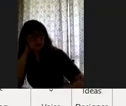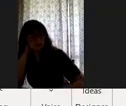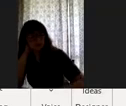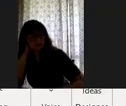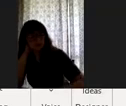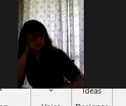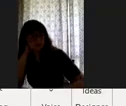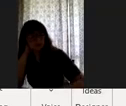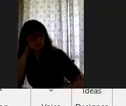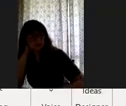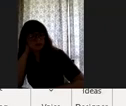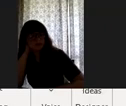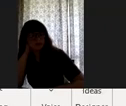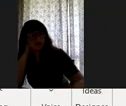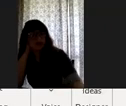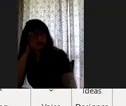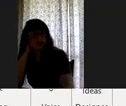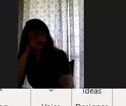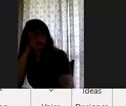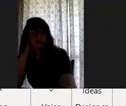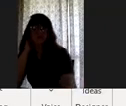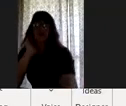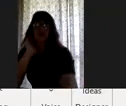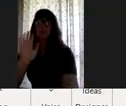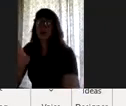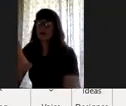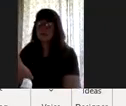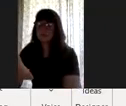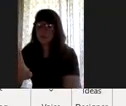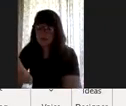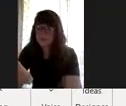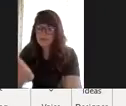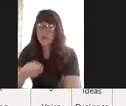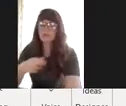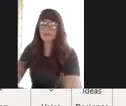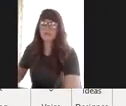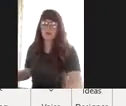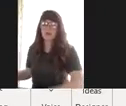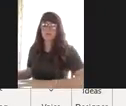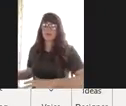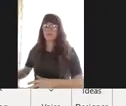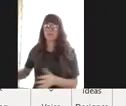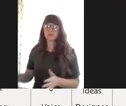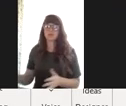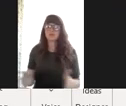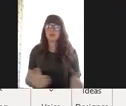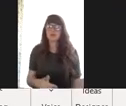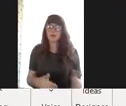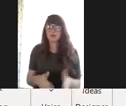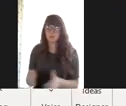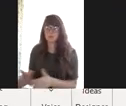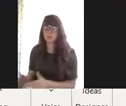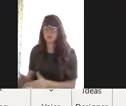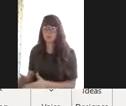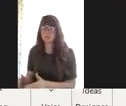people connect that with the wrath of God. But it could be the wrath of God, but it could be in the ultimate category, because we could be talking about